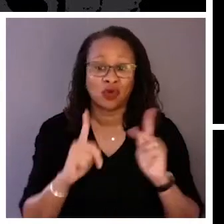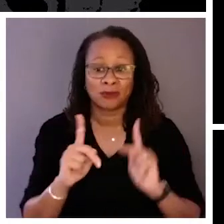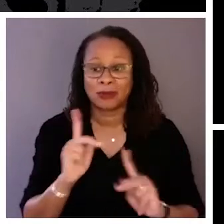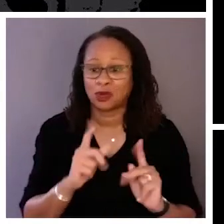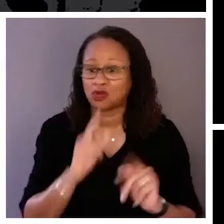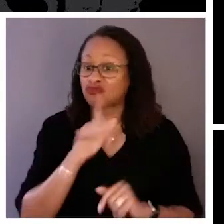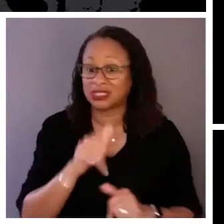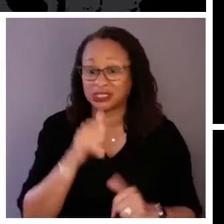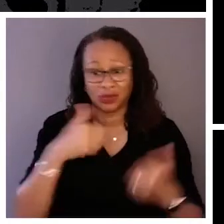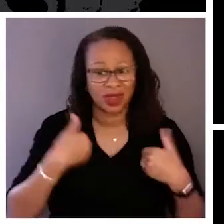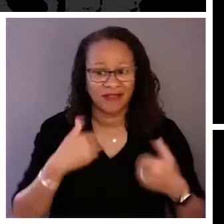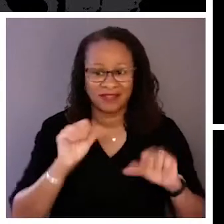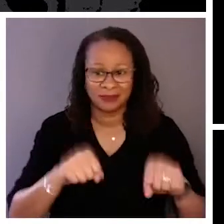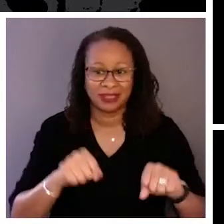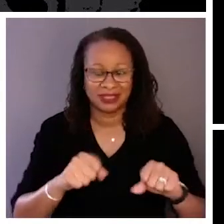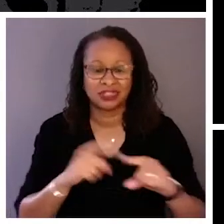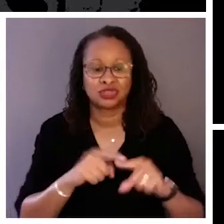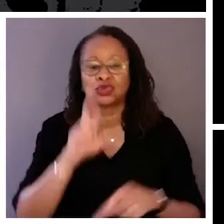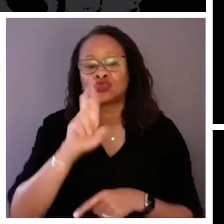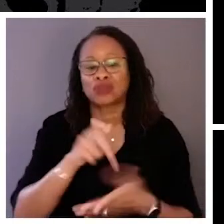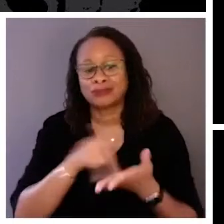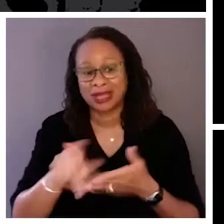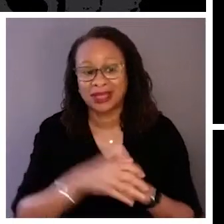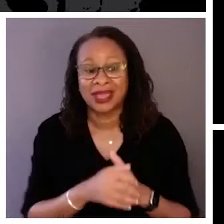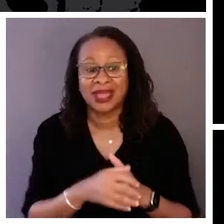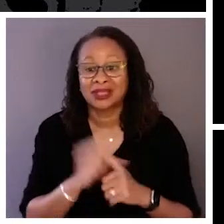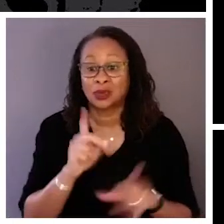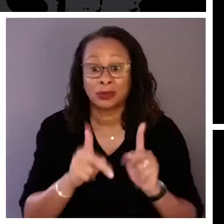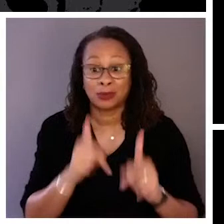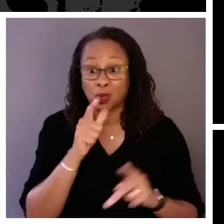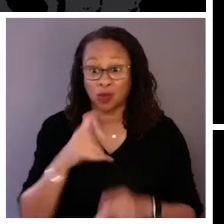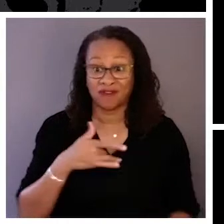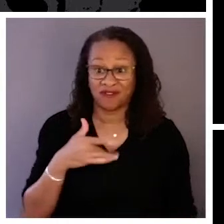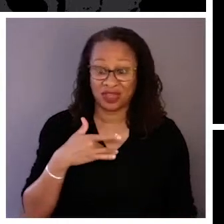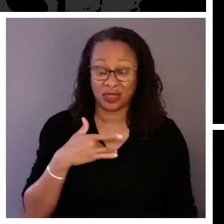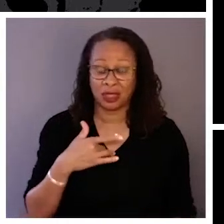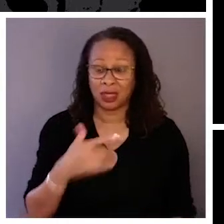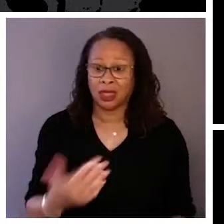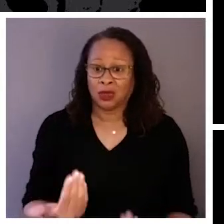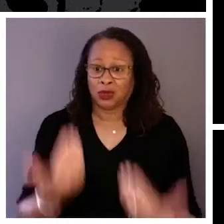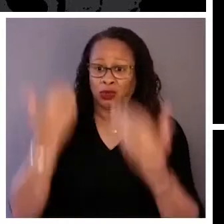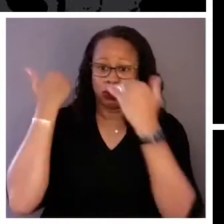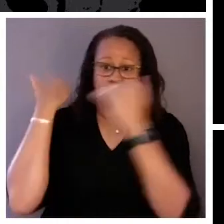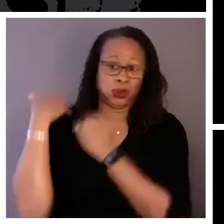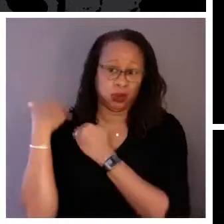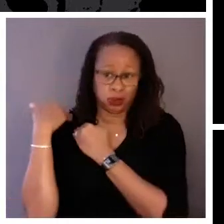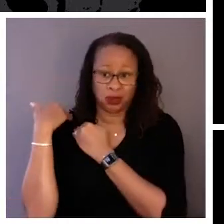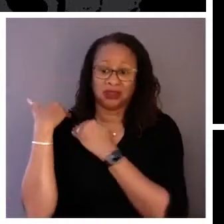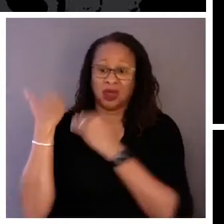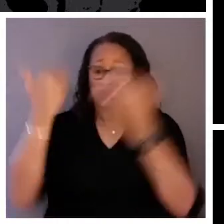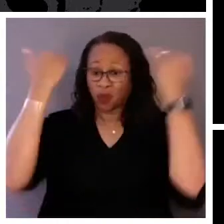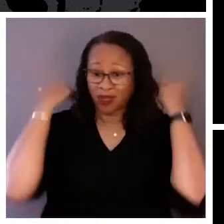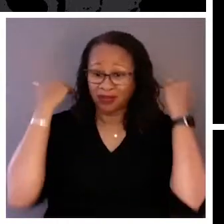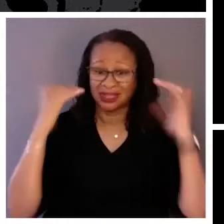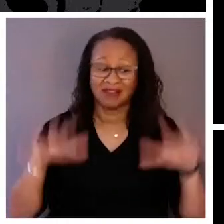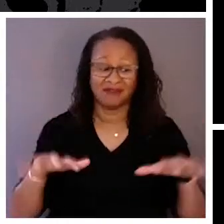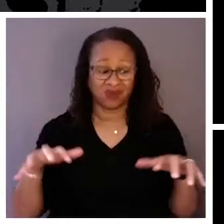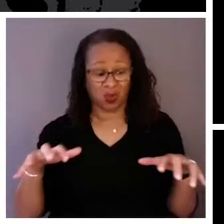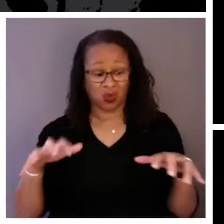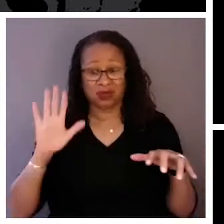have the ability to repay. So those of you who feel overly burdened and paralyzed by